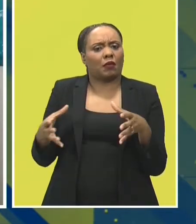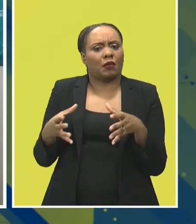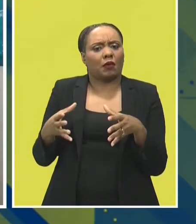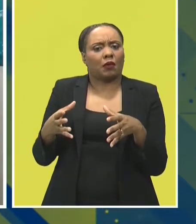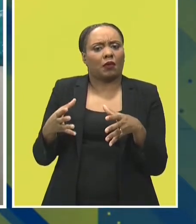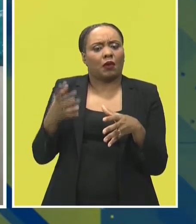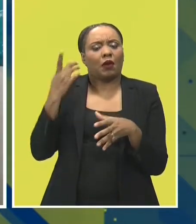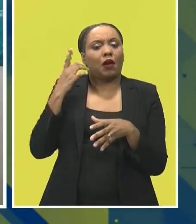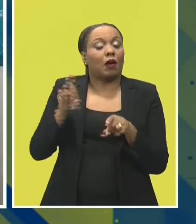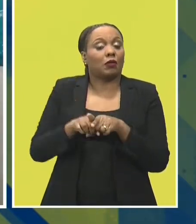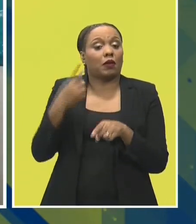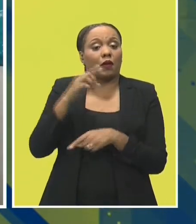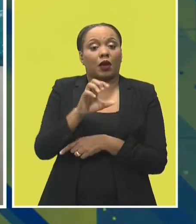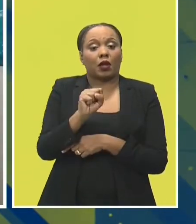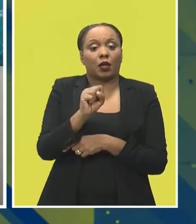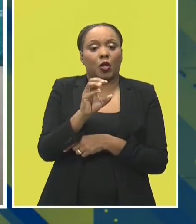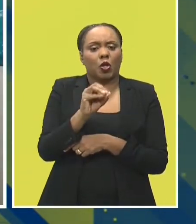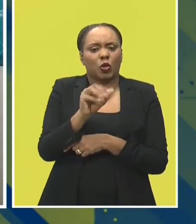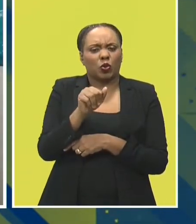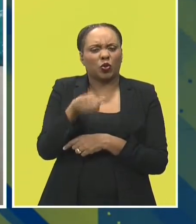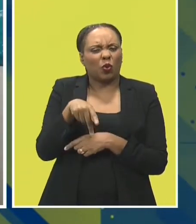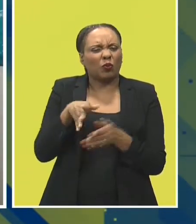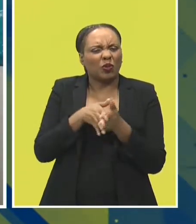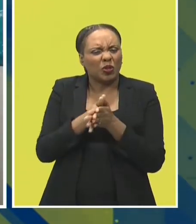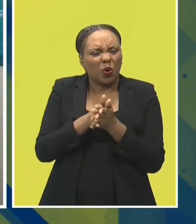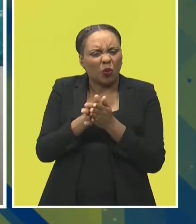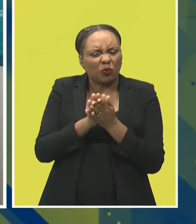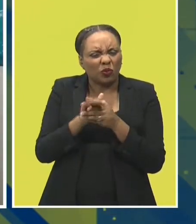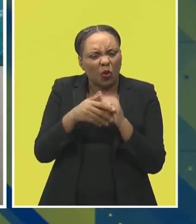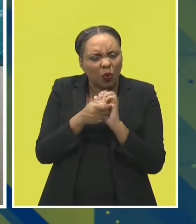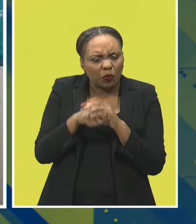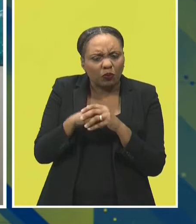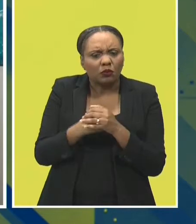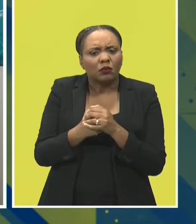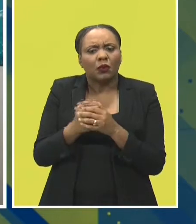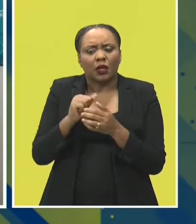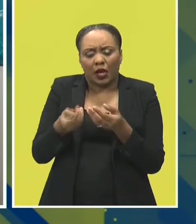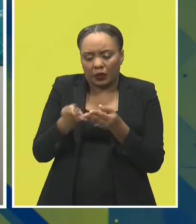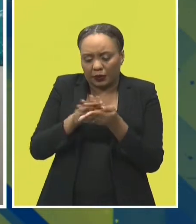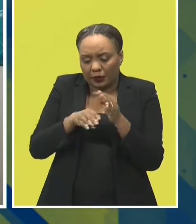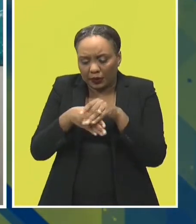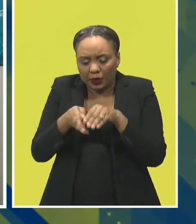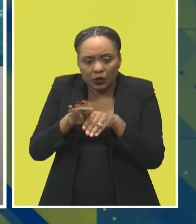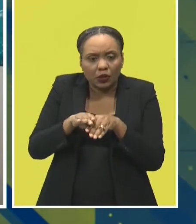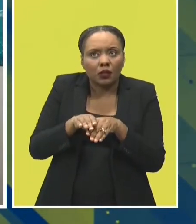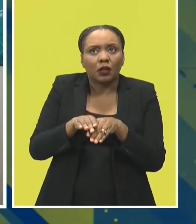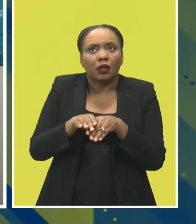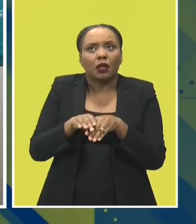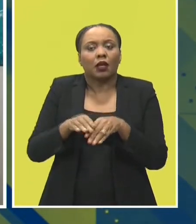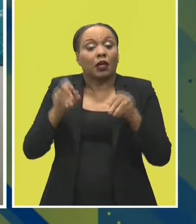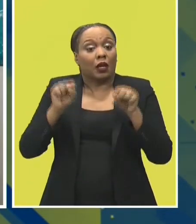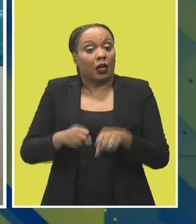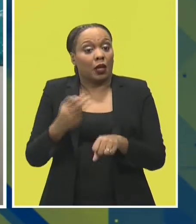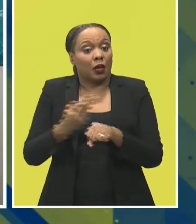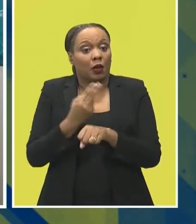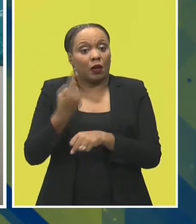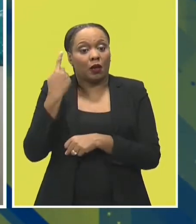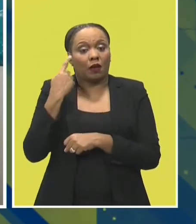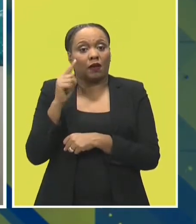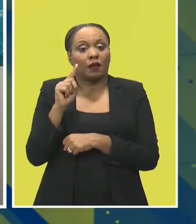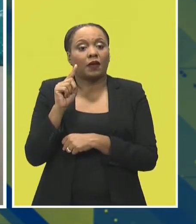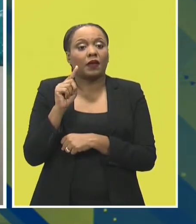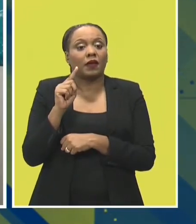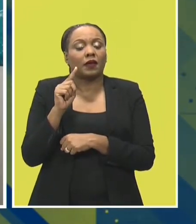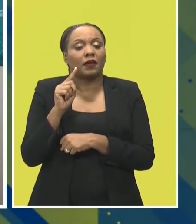their soaps and sell in the shops that we have across the island. And we can also use this bioplastic to line the